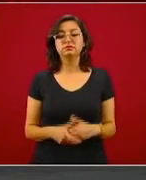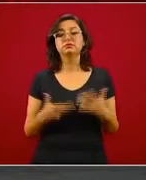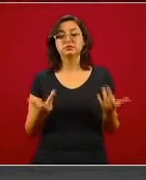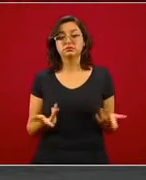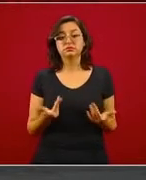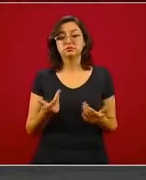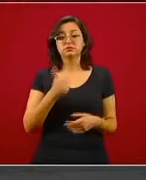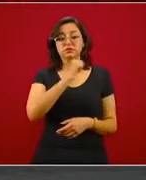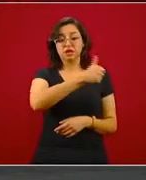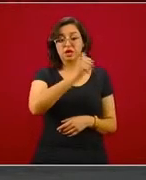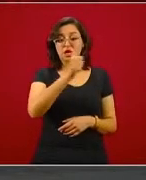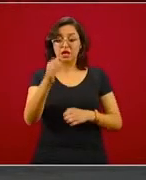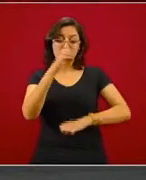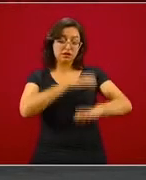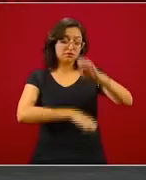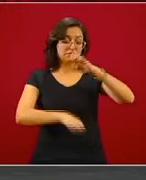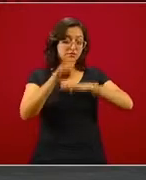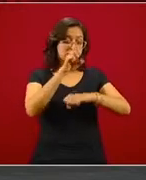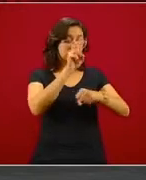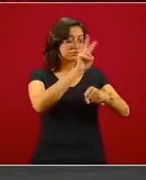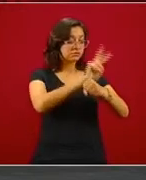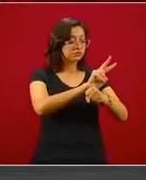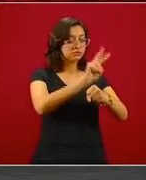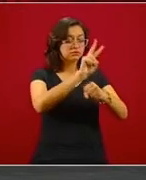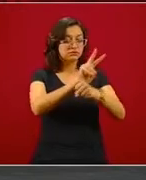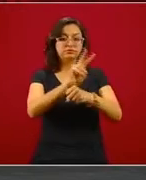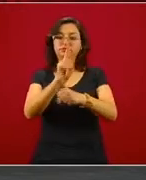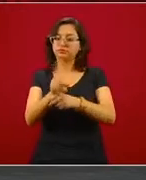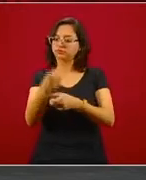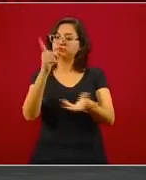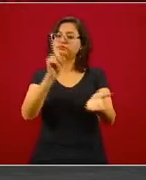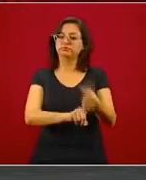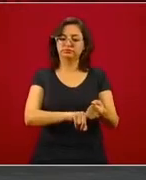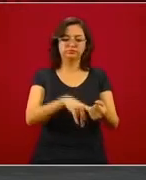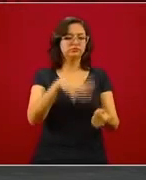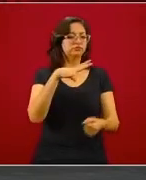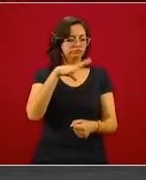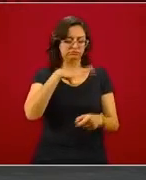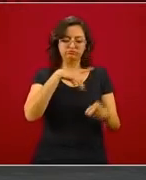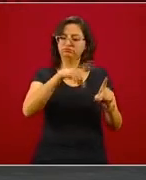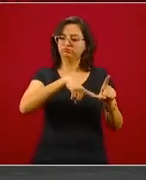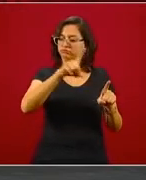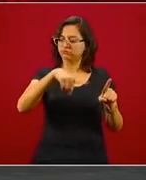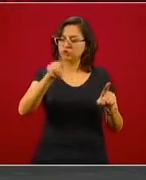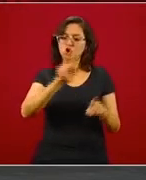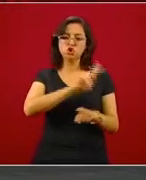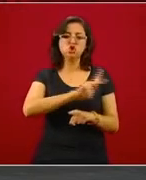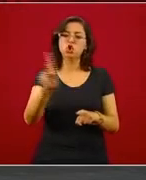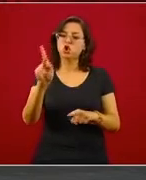outbreak. So this will allow us to study the company.